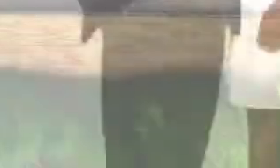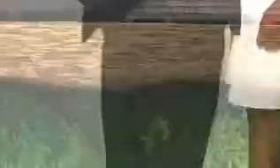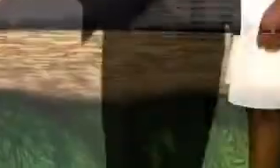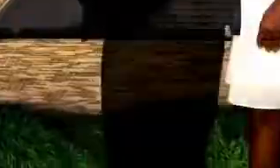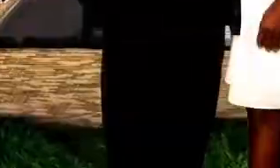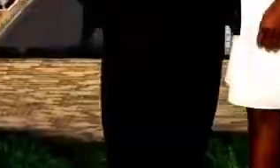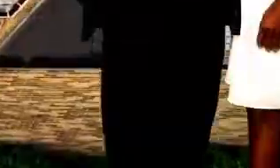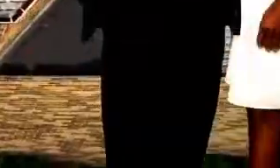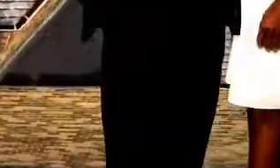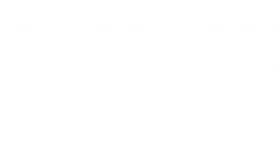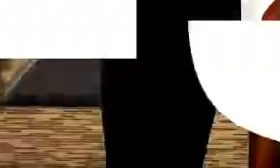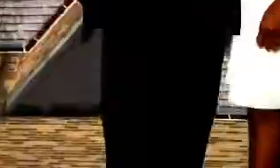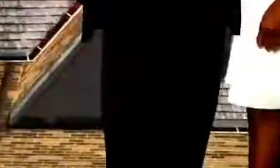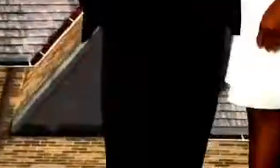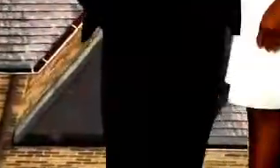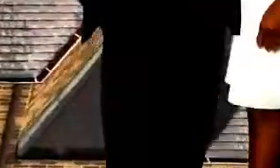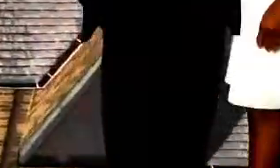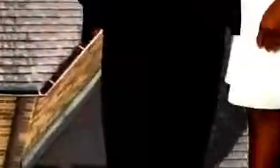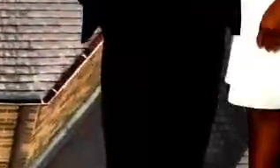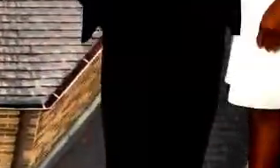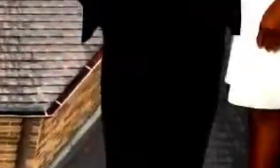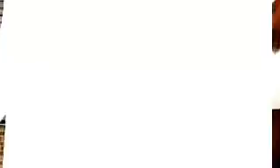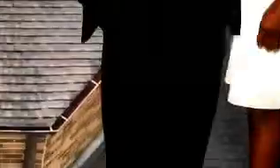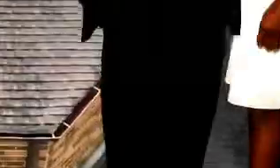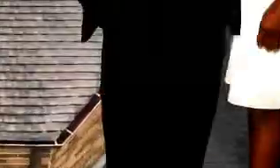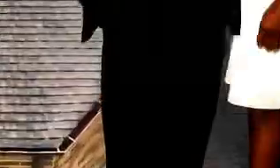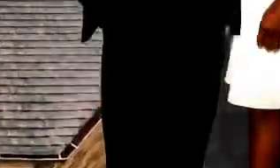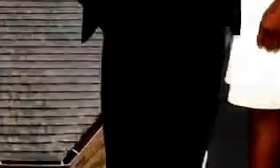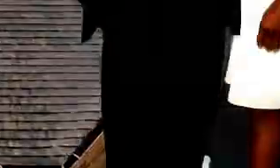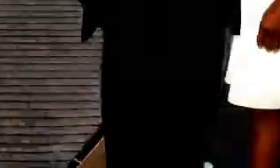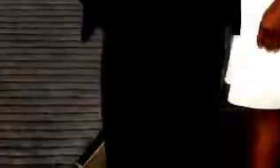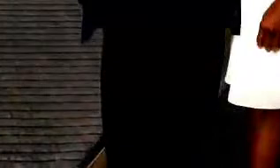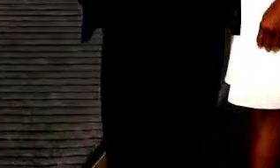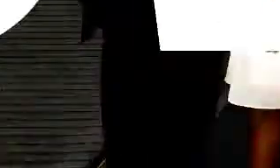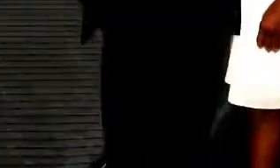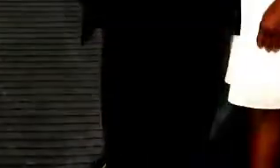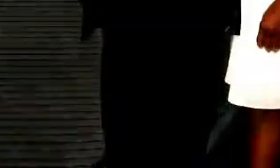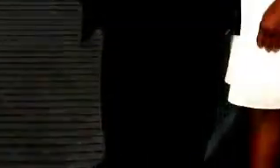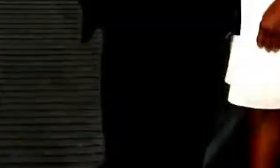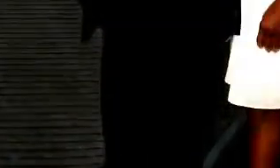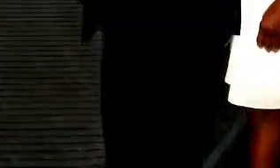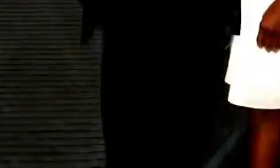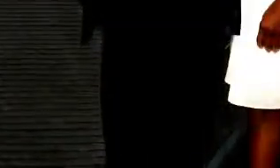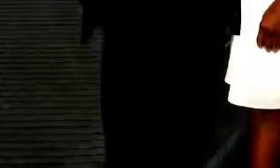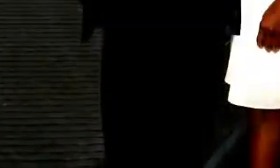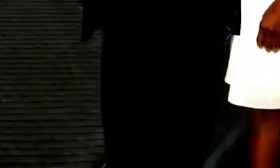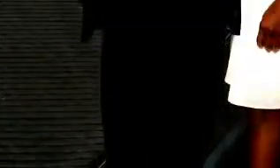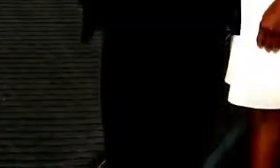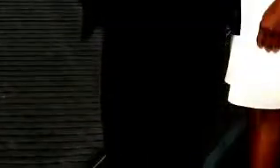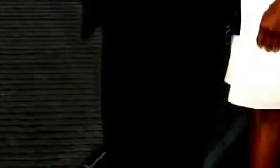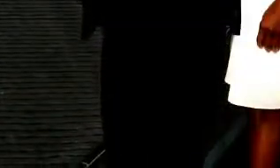Southeast, it's time to engage, equip, empower.